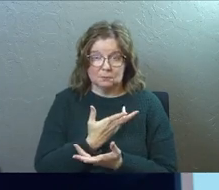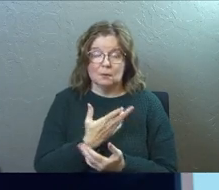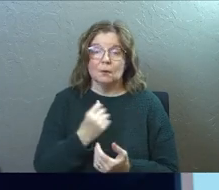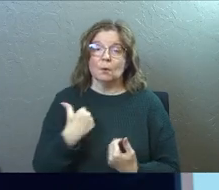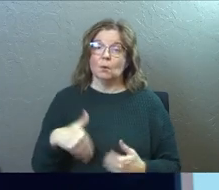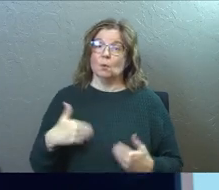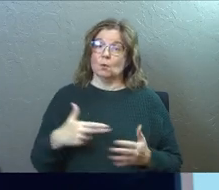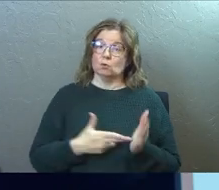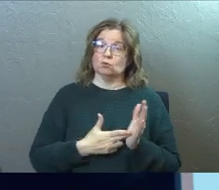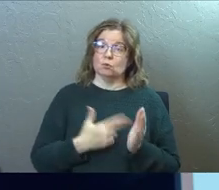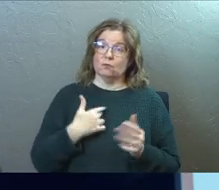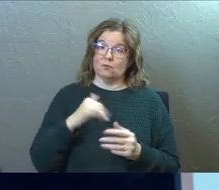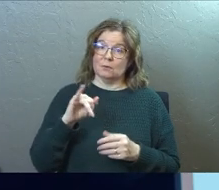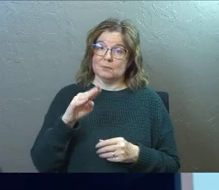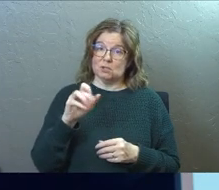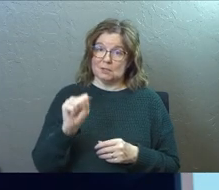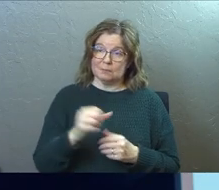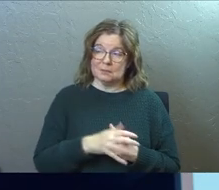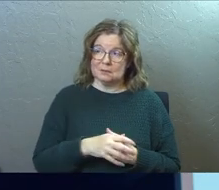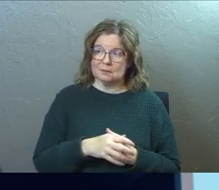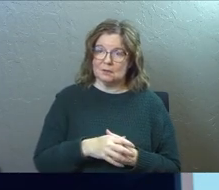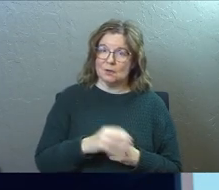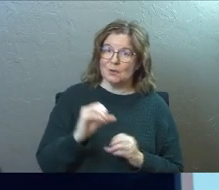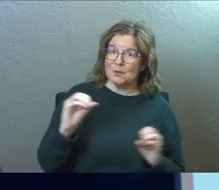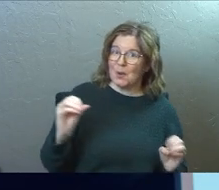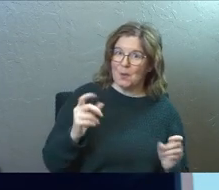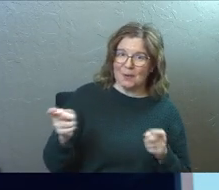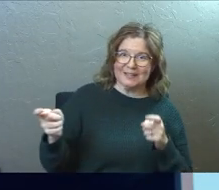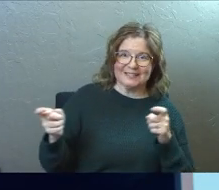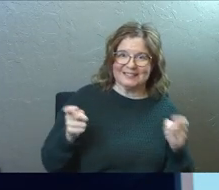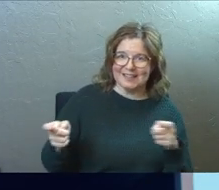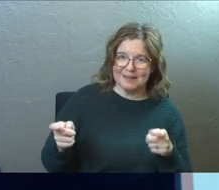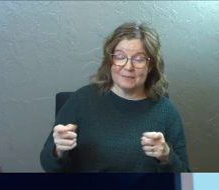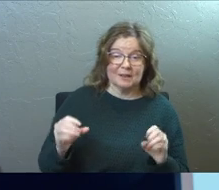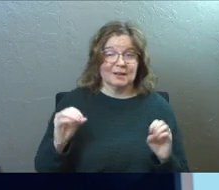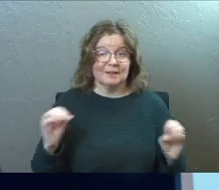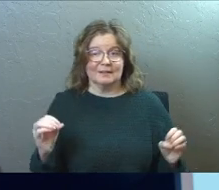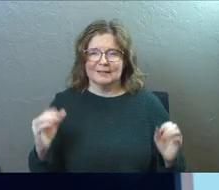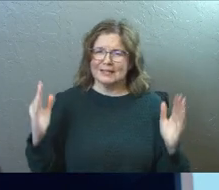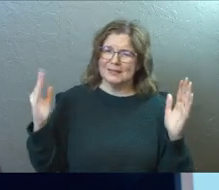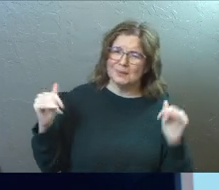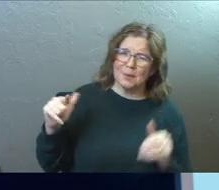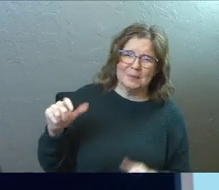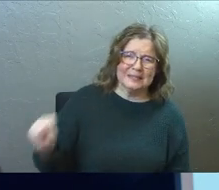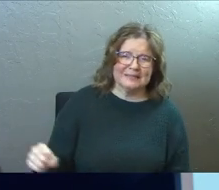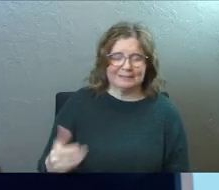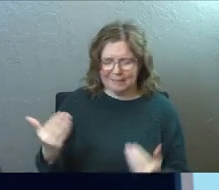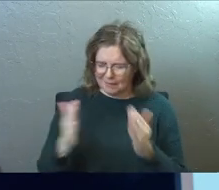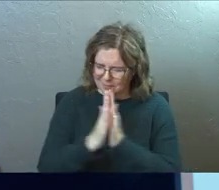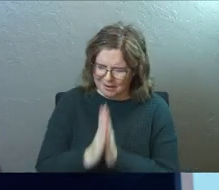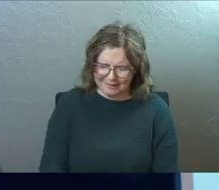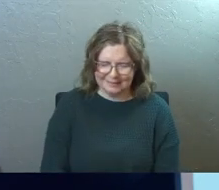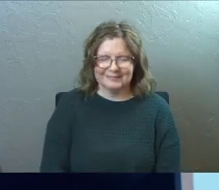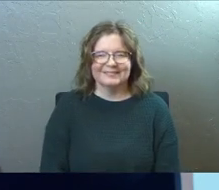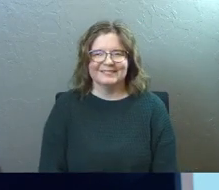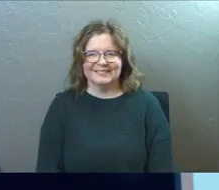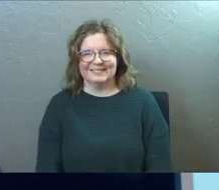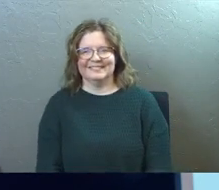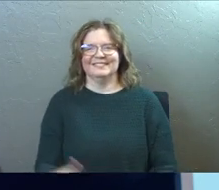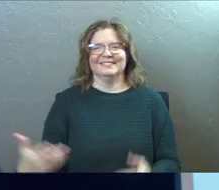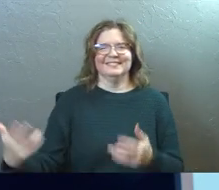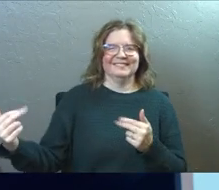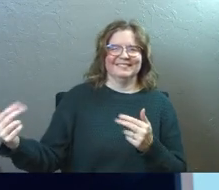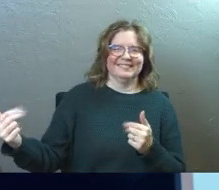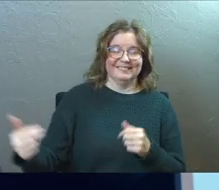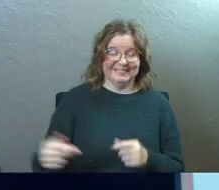just some truth from James, right? Of just no like, one can tame it. No one can do it. It's hopeless. You can try all Let's you pray. Want. Like we, yeah, exactly. That's the